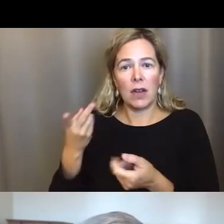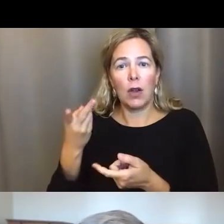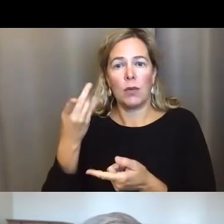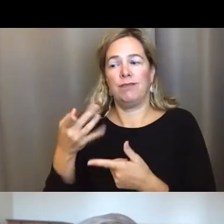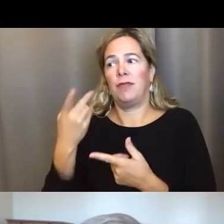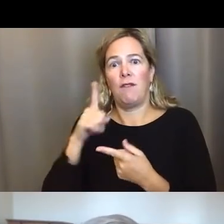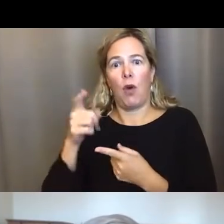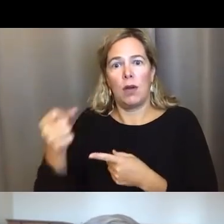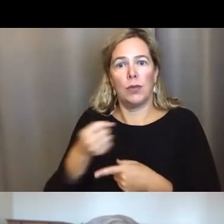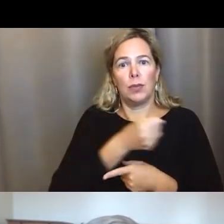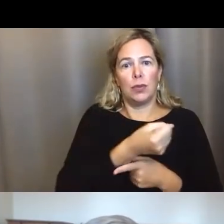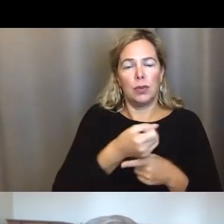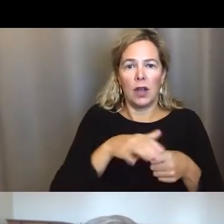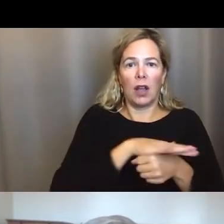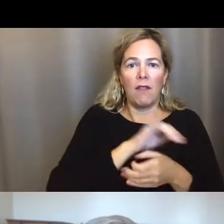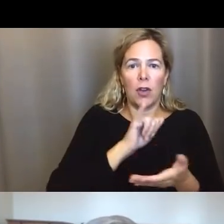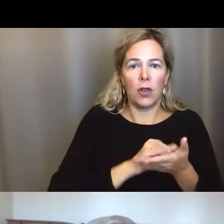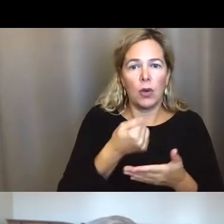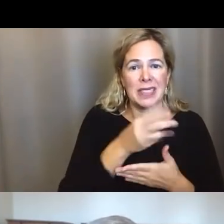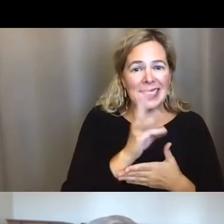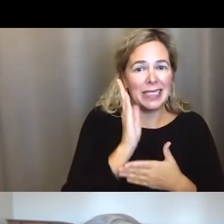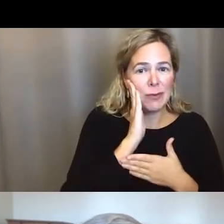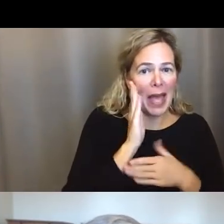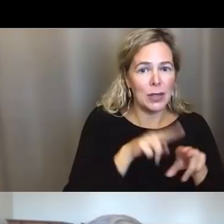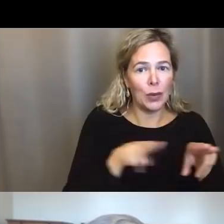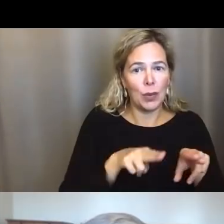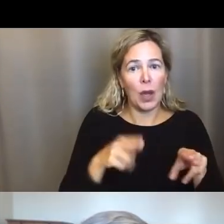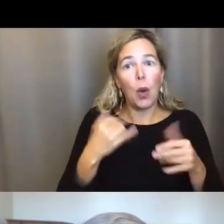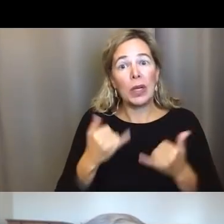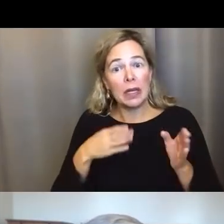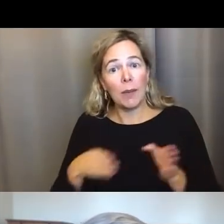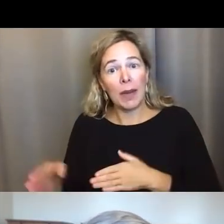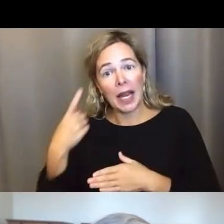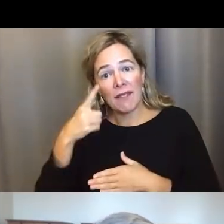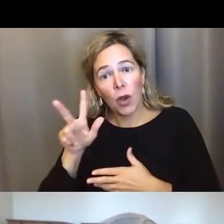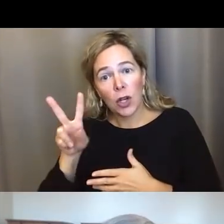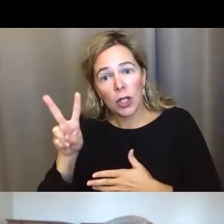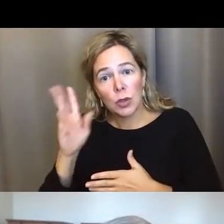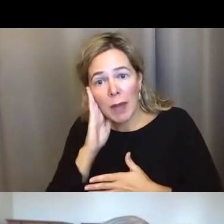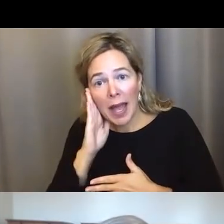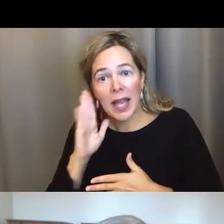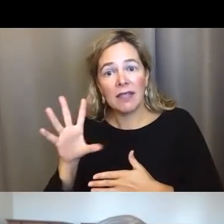We are still working on the plans for 32 and 50 because you can see the incremental nursing